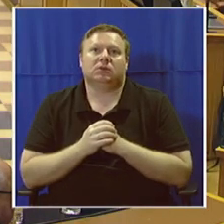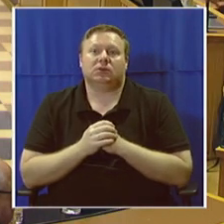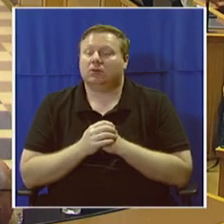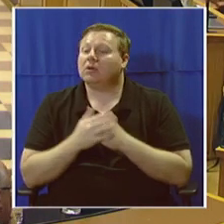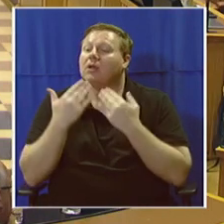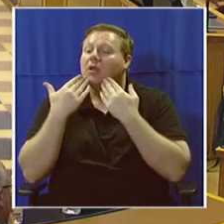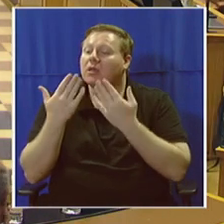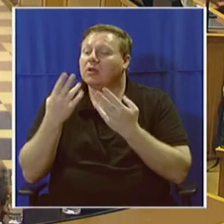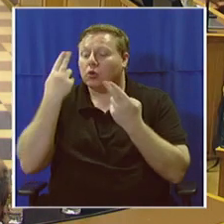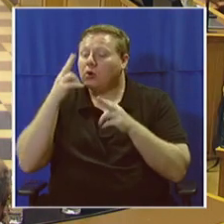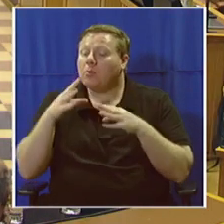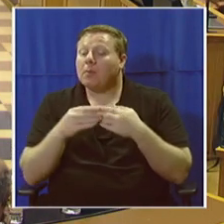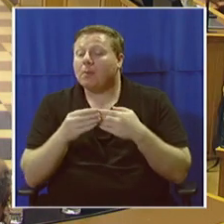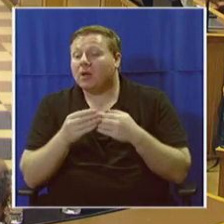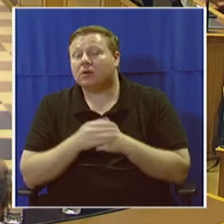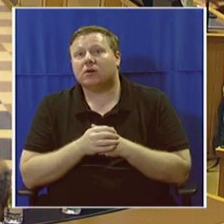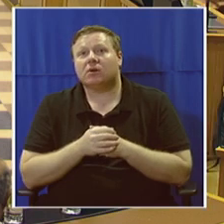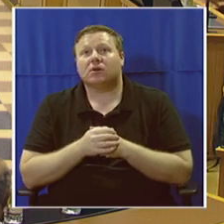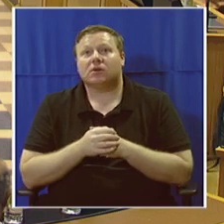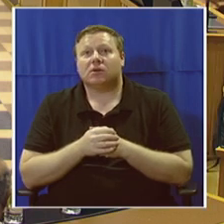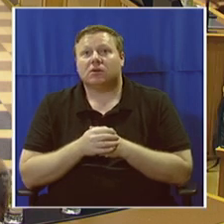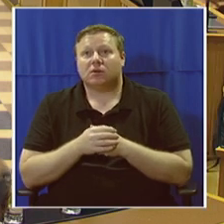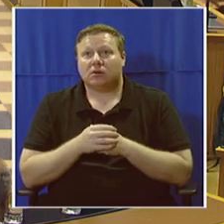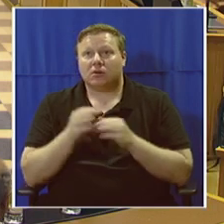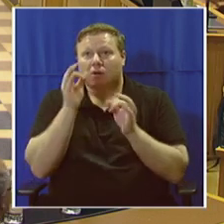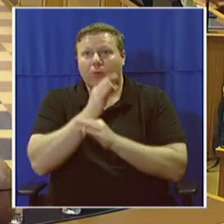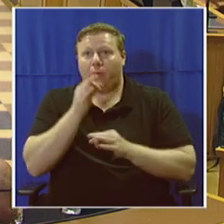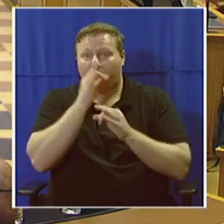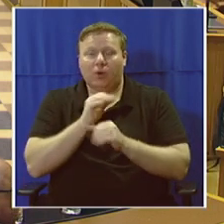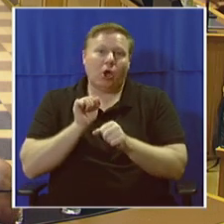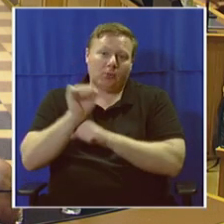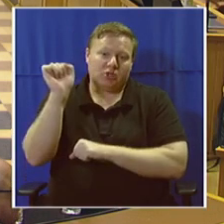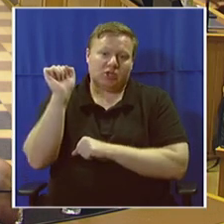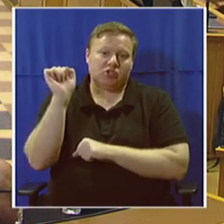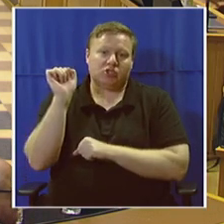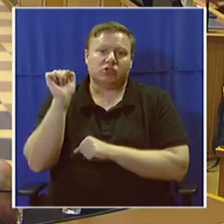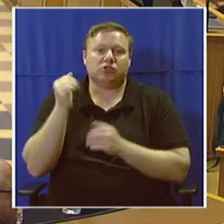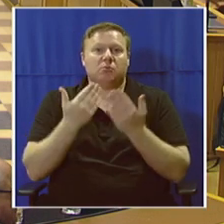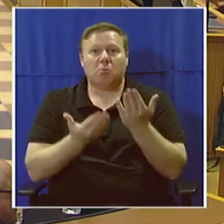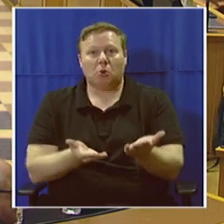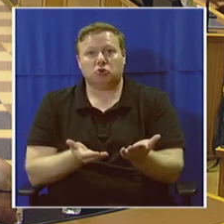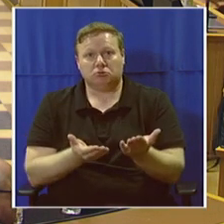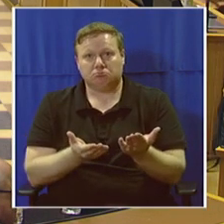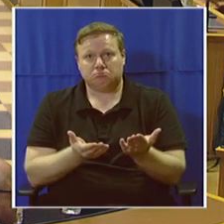Thank you, Honorable Member. If there are no objections, I put the motion.